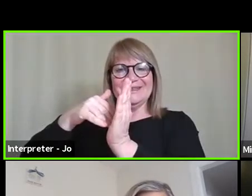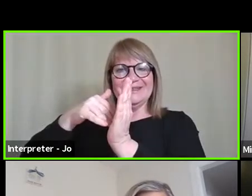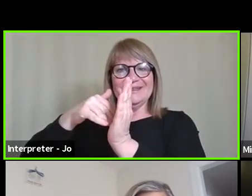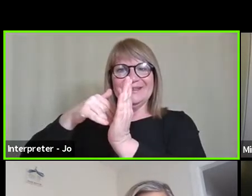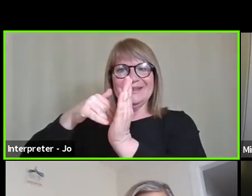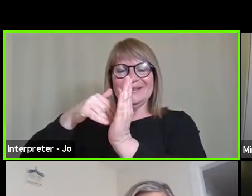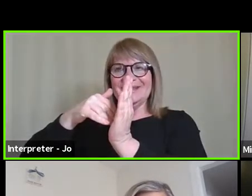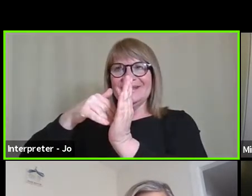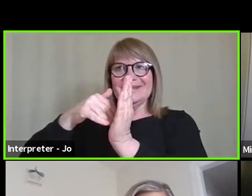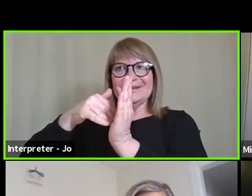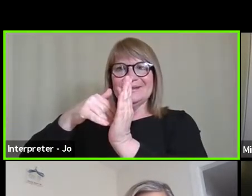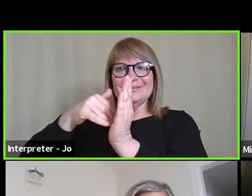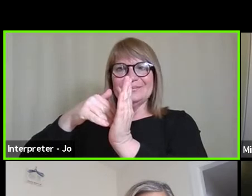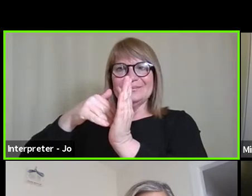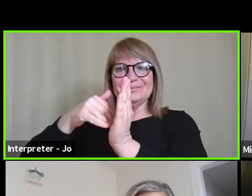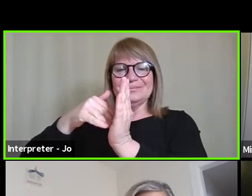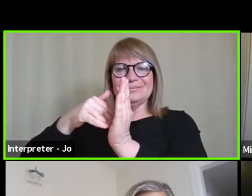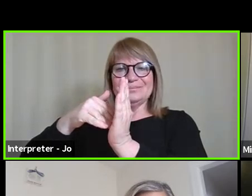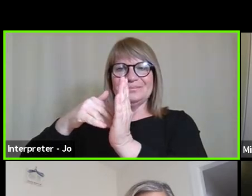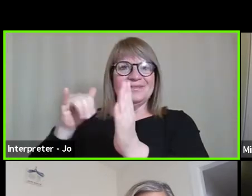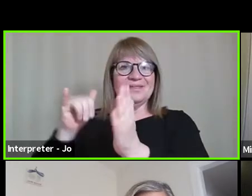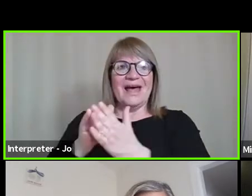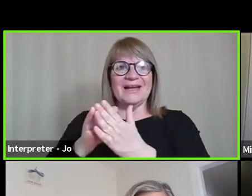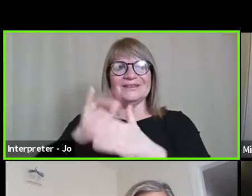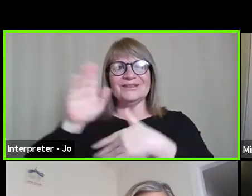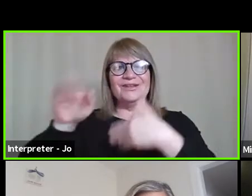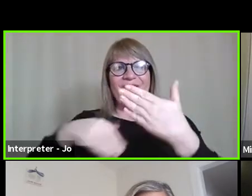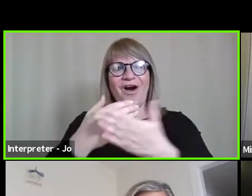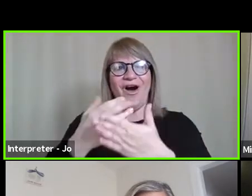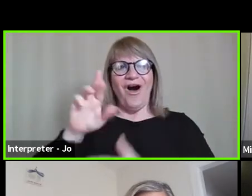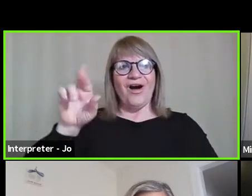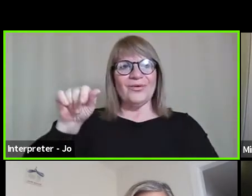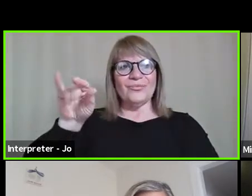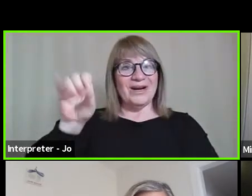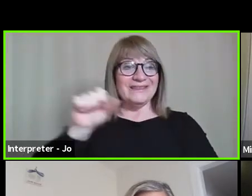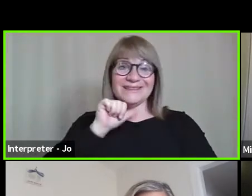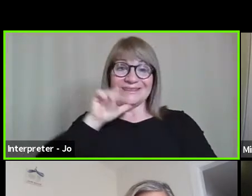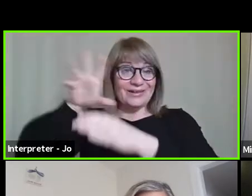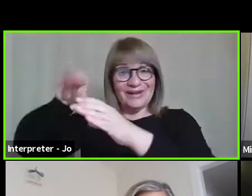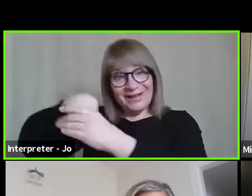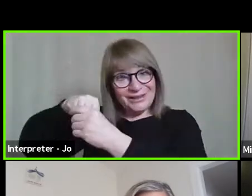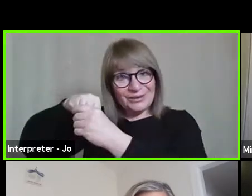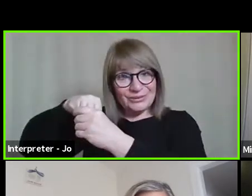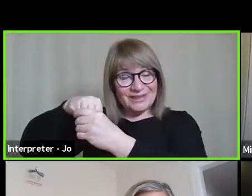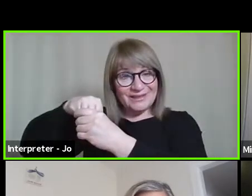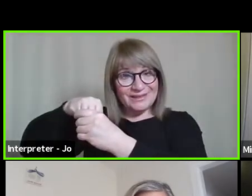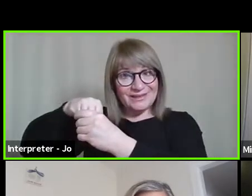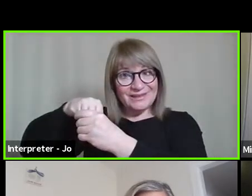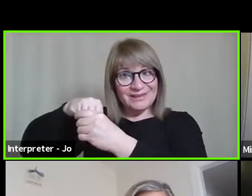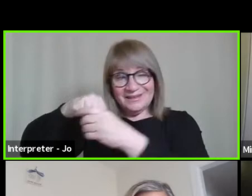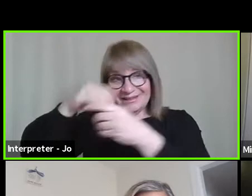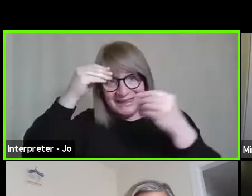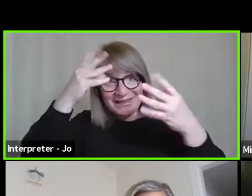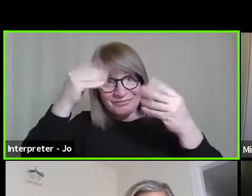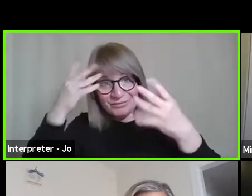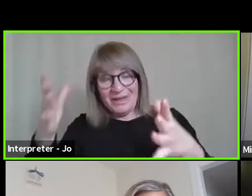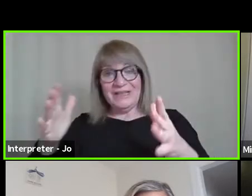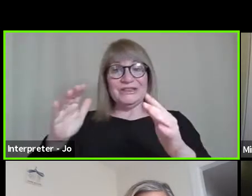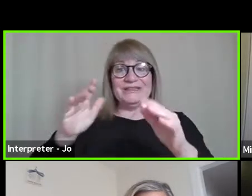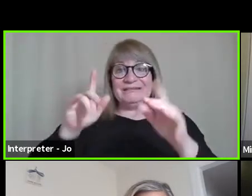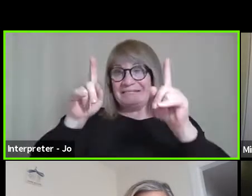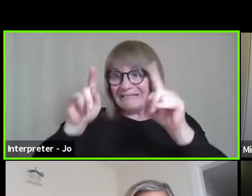um which has basically um created a way for immigration officials to immediately